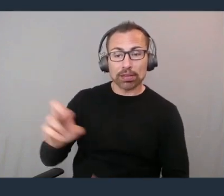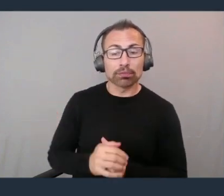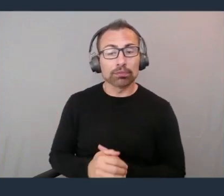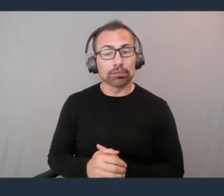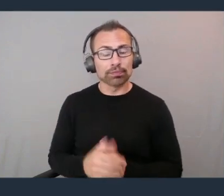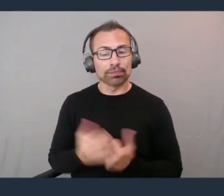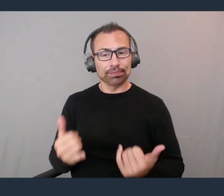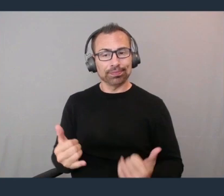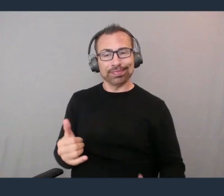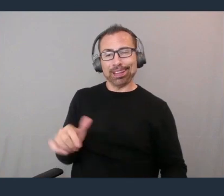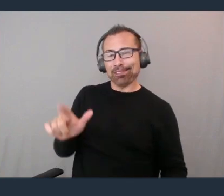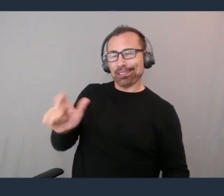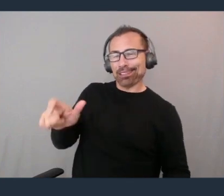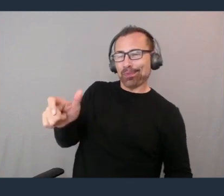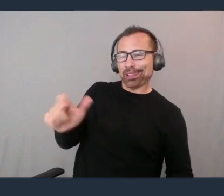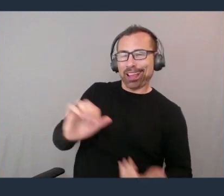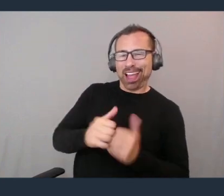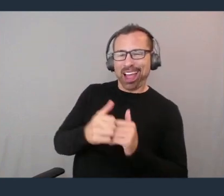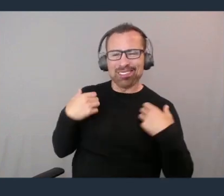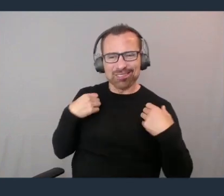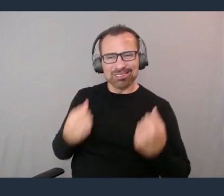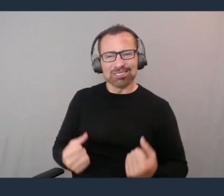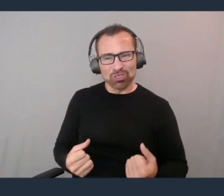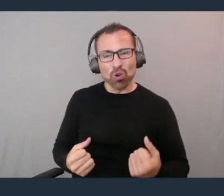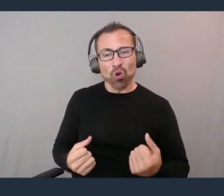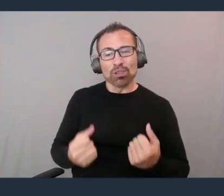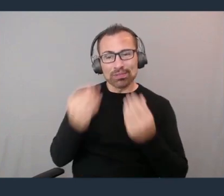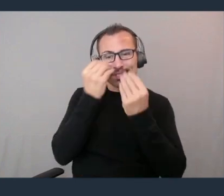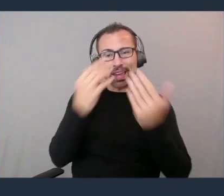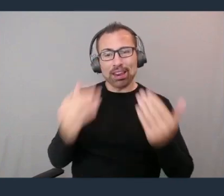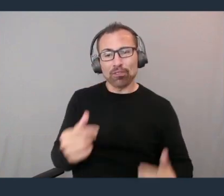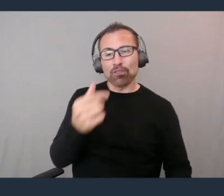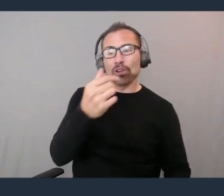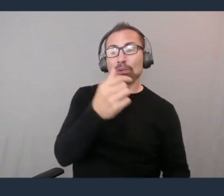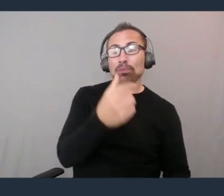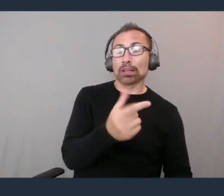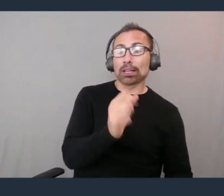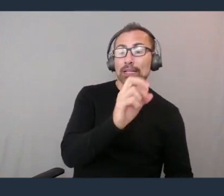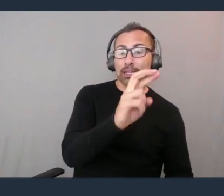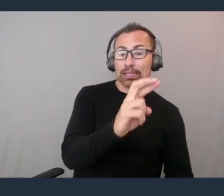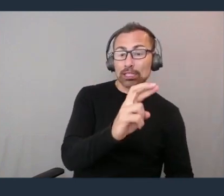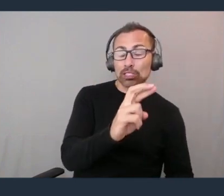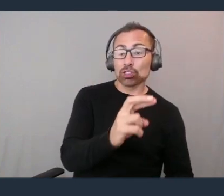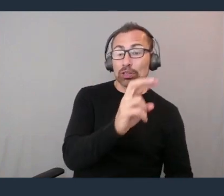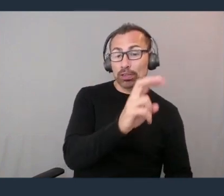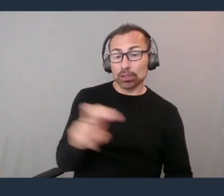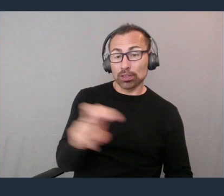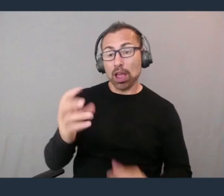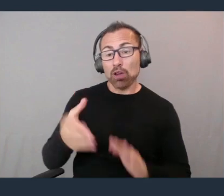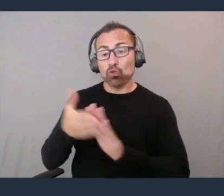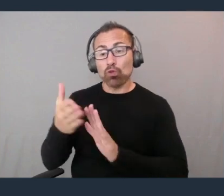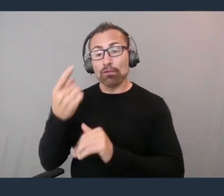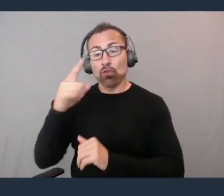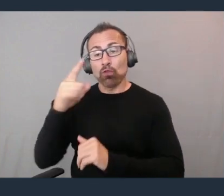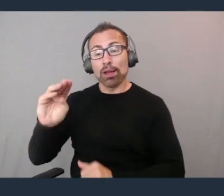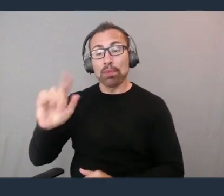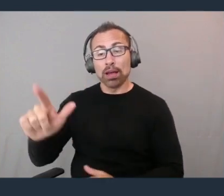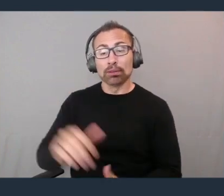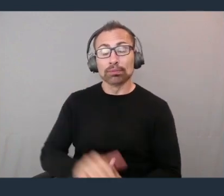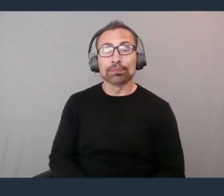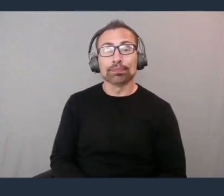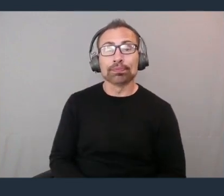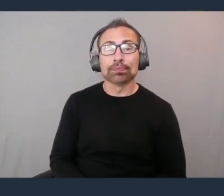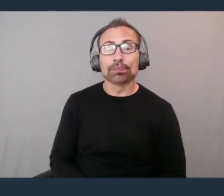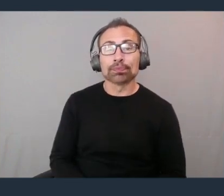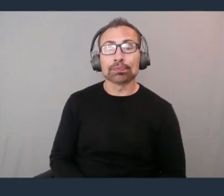the data from Amazon S3 Glacier so you can run analytics and use it for machine learning. Now, there are